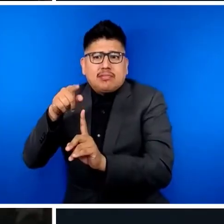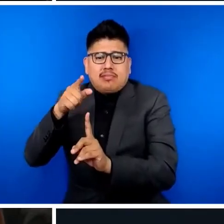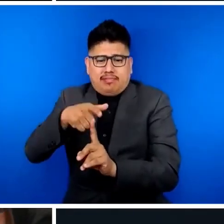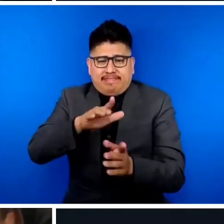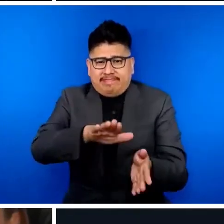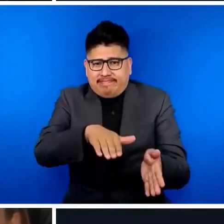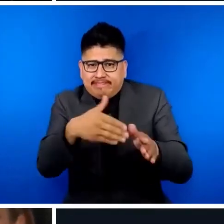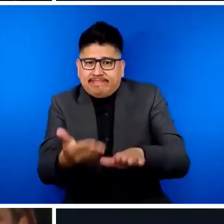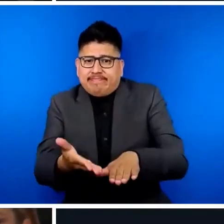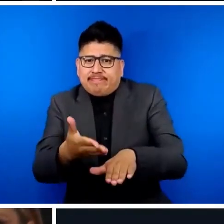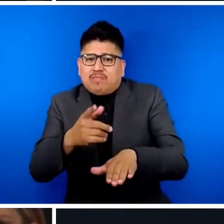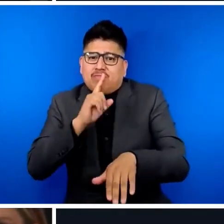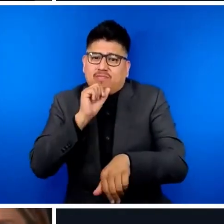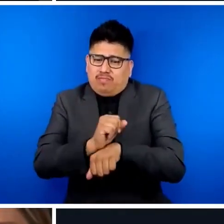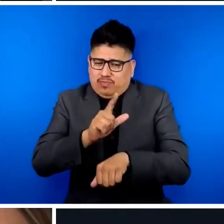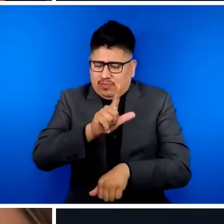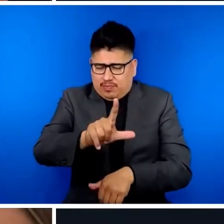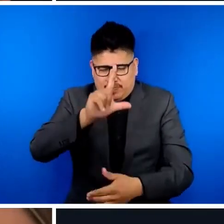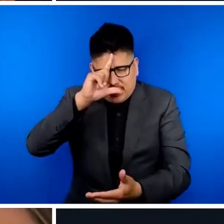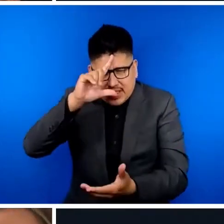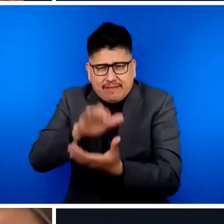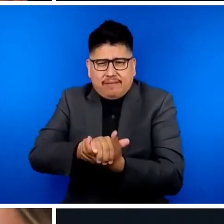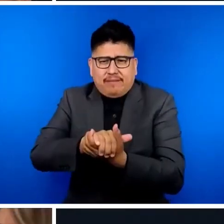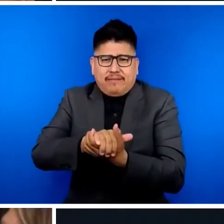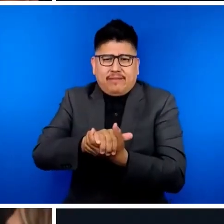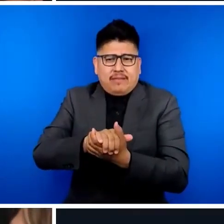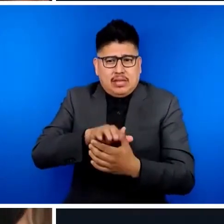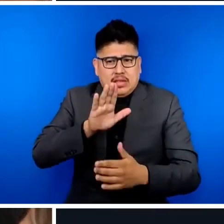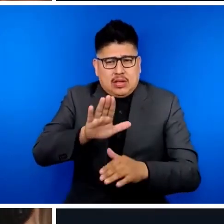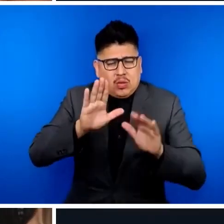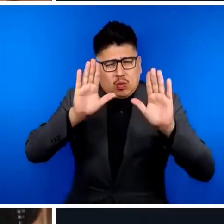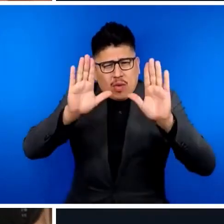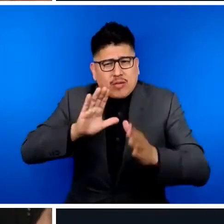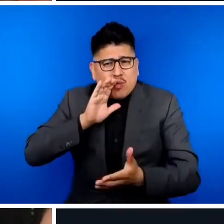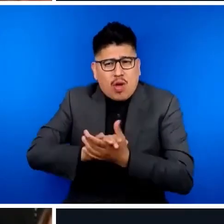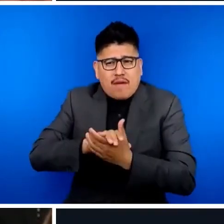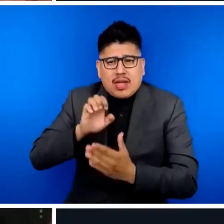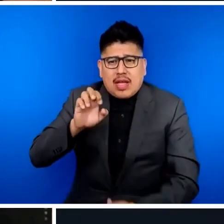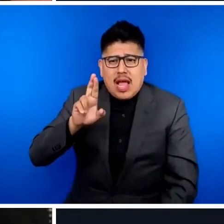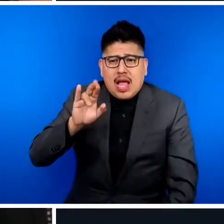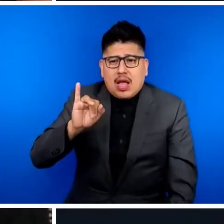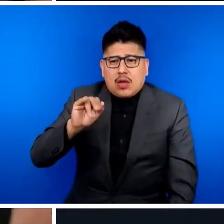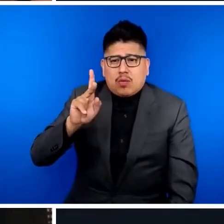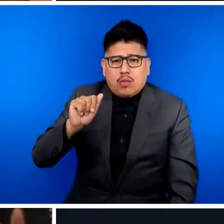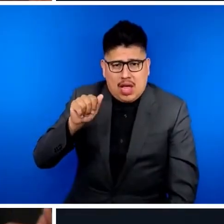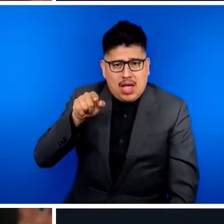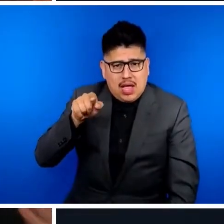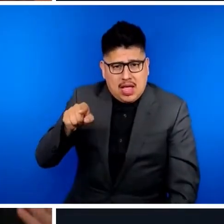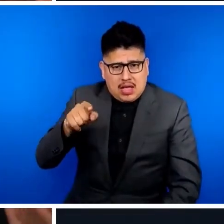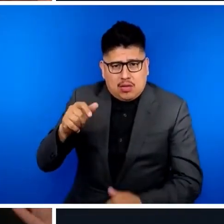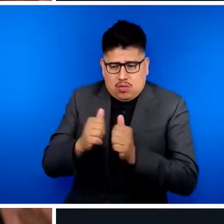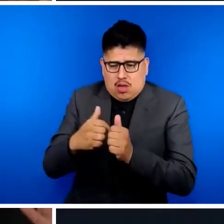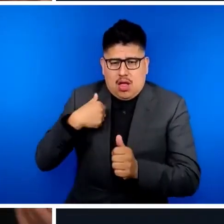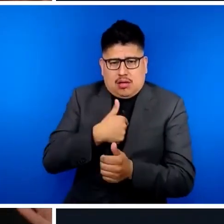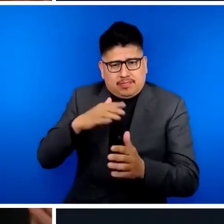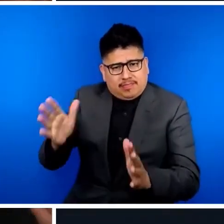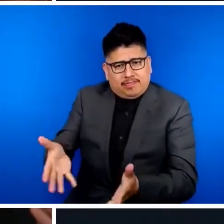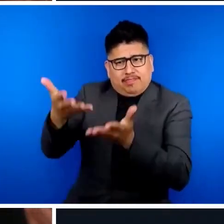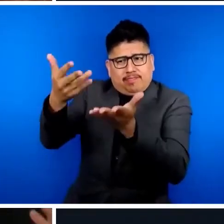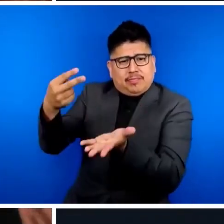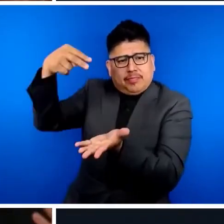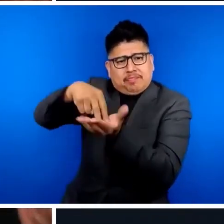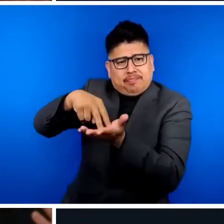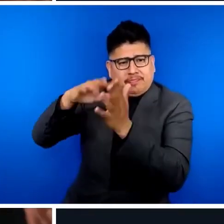his beliefs. His wonderful wife, Erica, is with us tonight. Erica, please stand.